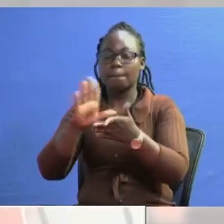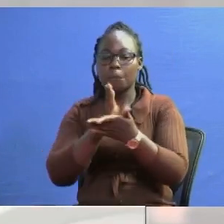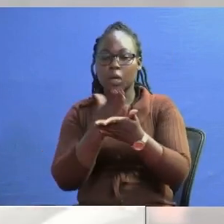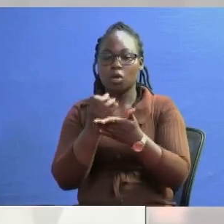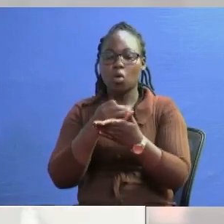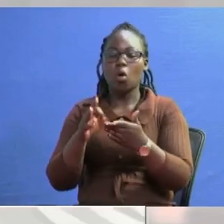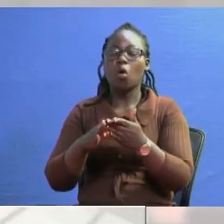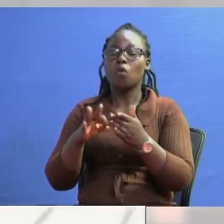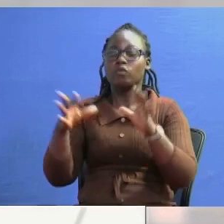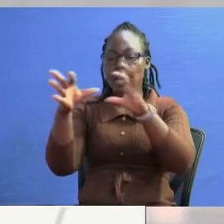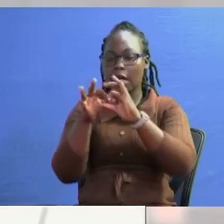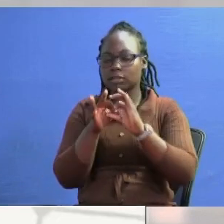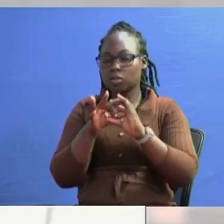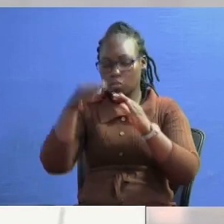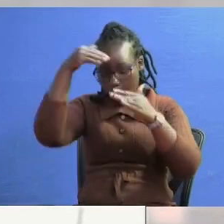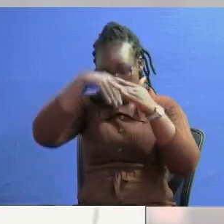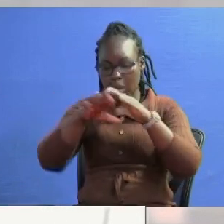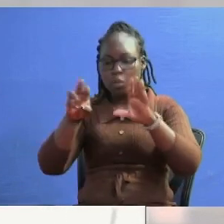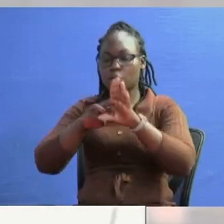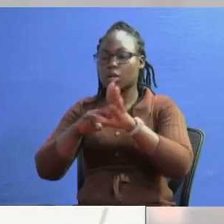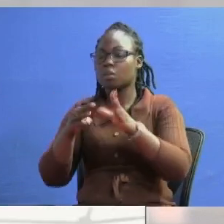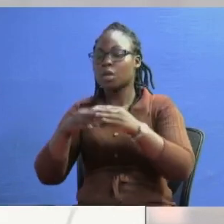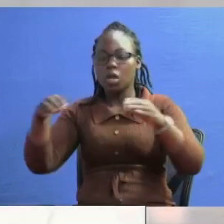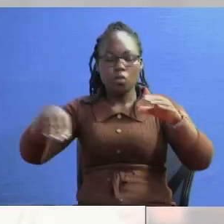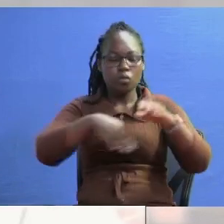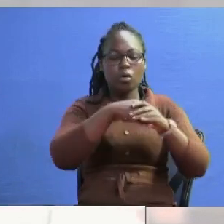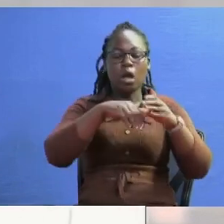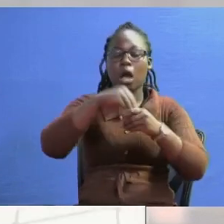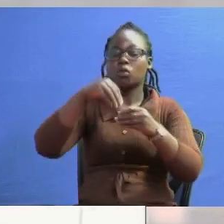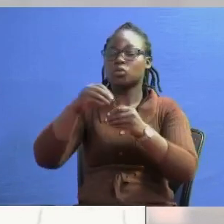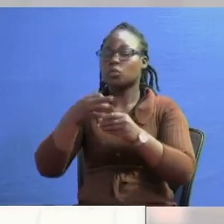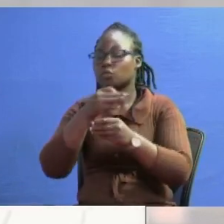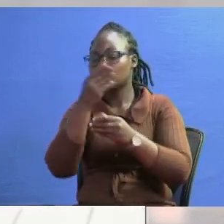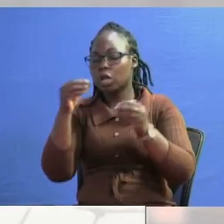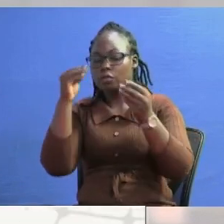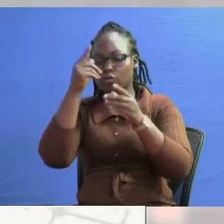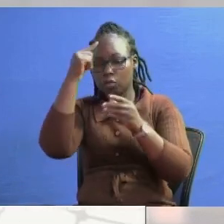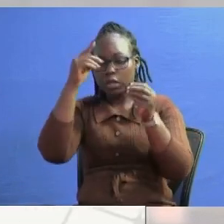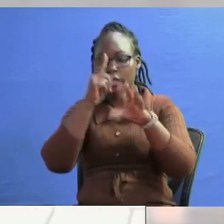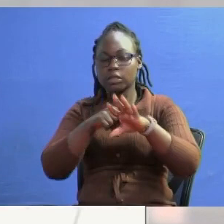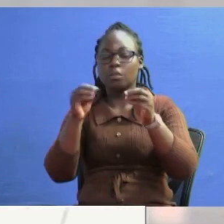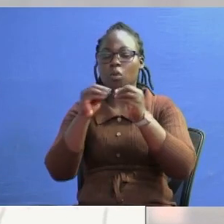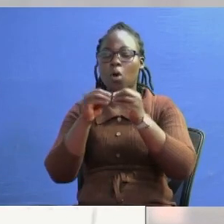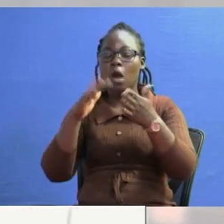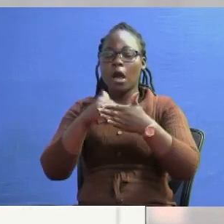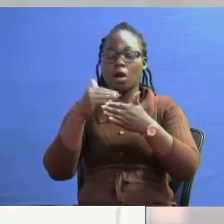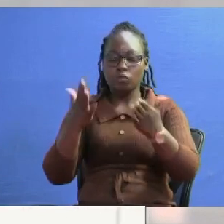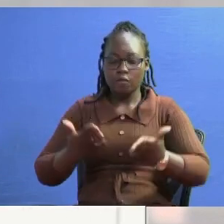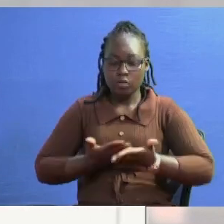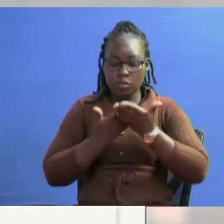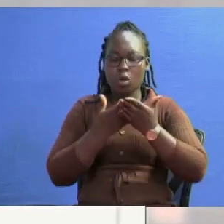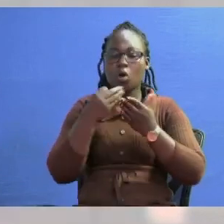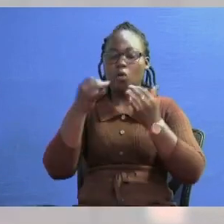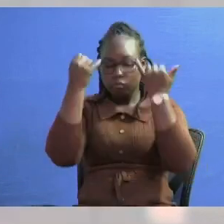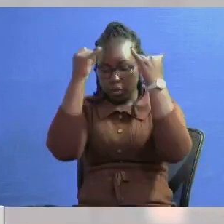of Azimio members of Parliament today stormed out of Parliament during the Parliament session after their suggestion for amendments to